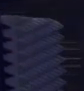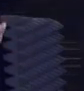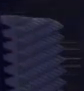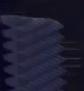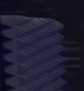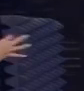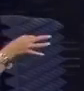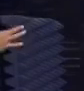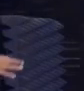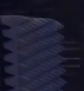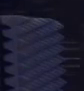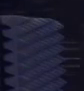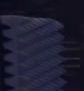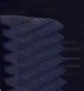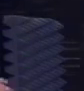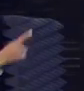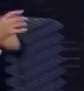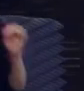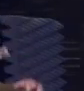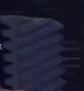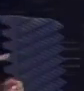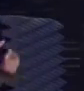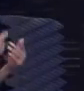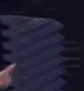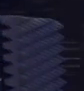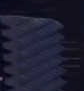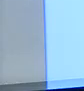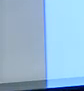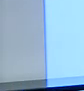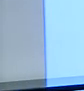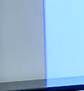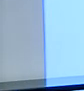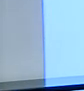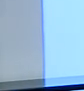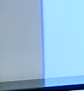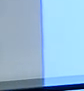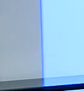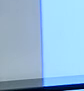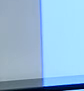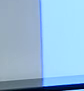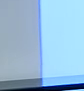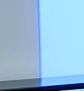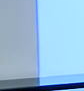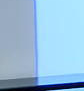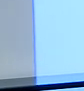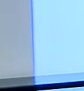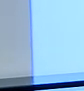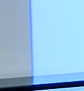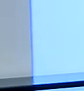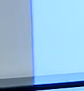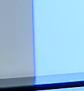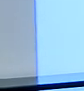by many different ways, so just please like do not hesitate to do so via Facebook,